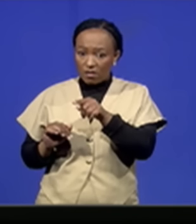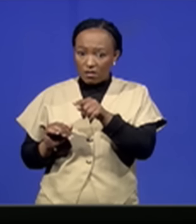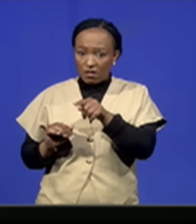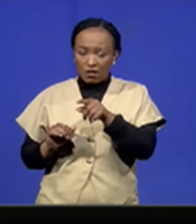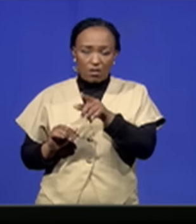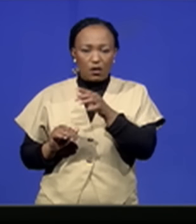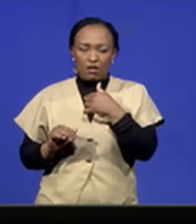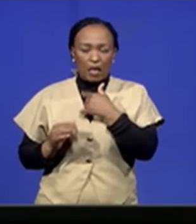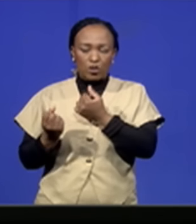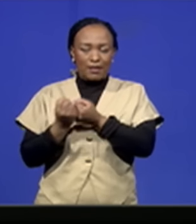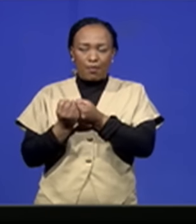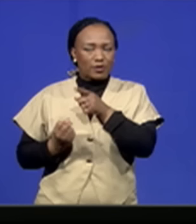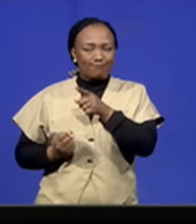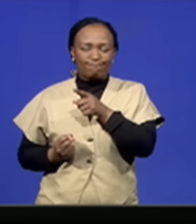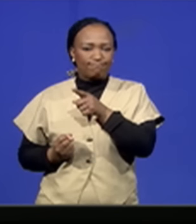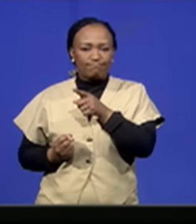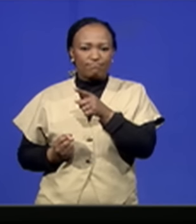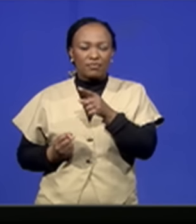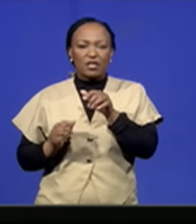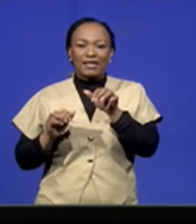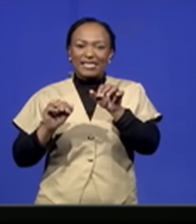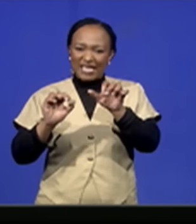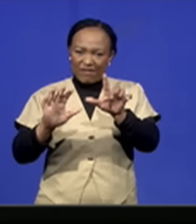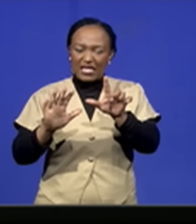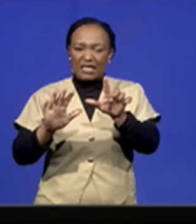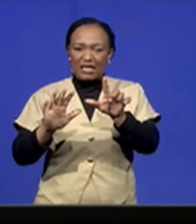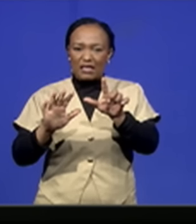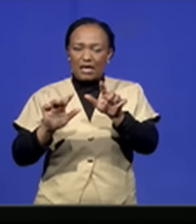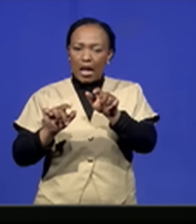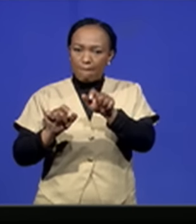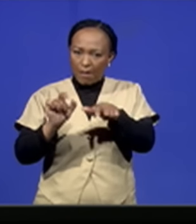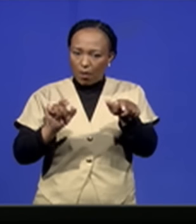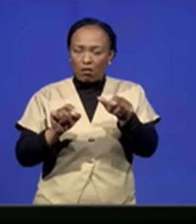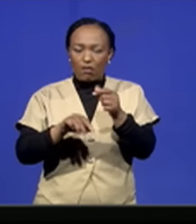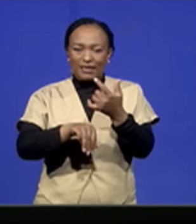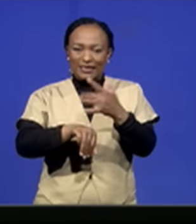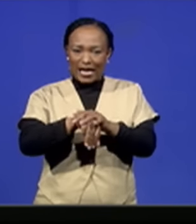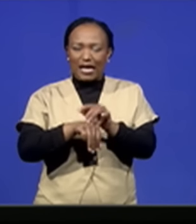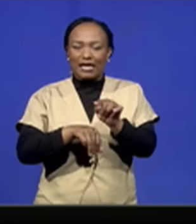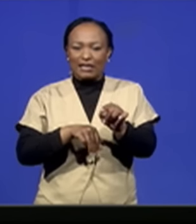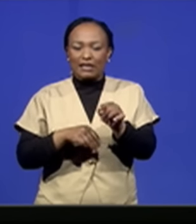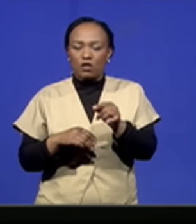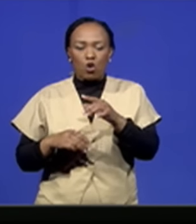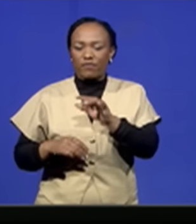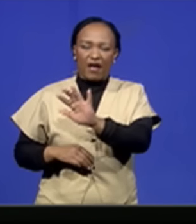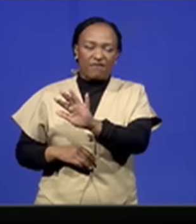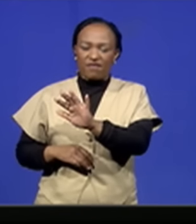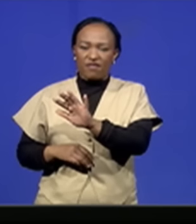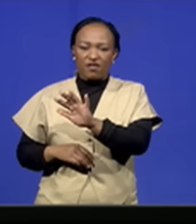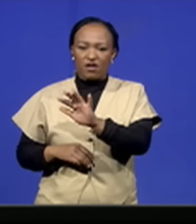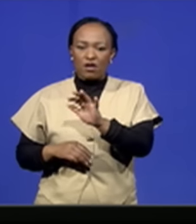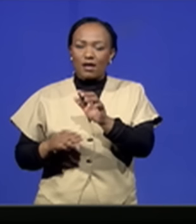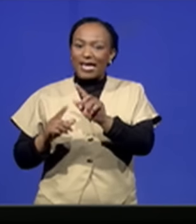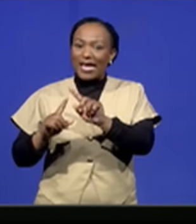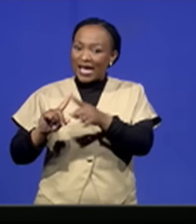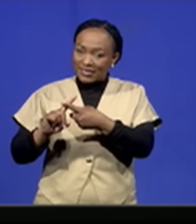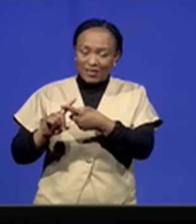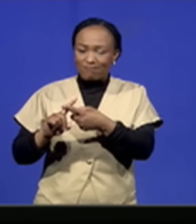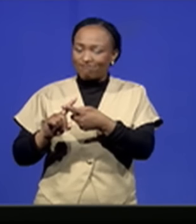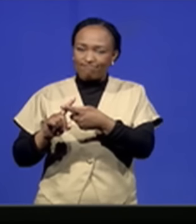not to agree with you. 7 people died at Impala. That's irrespective which was not an accident per